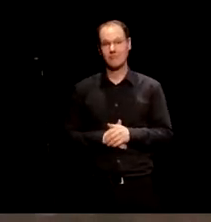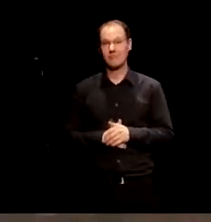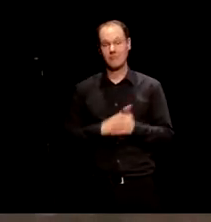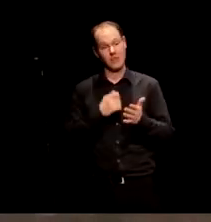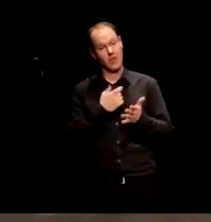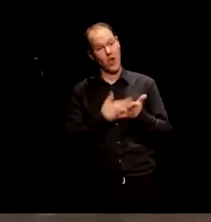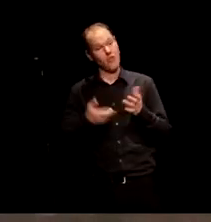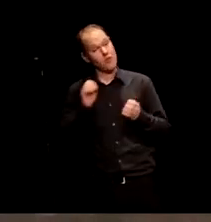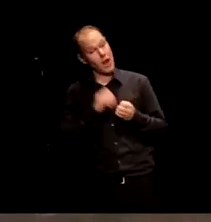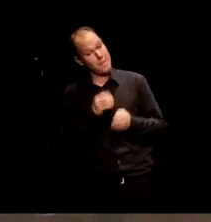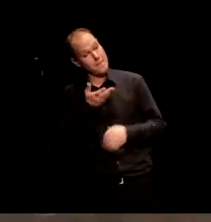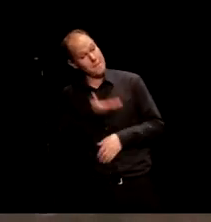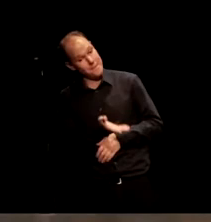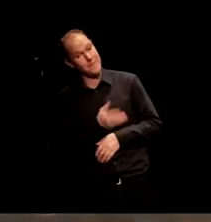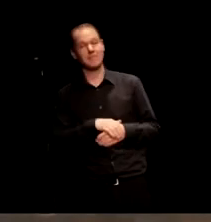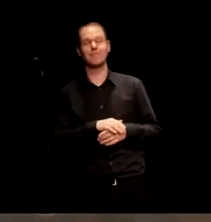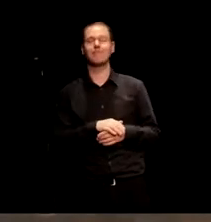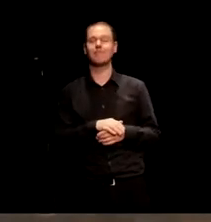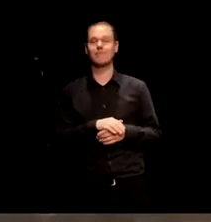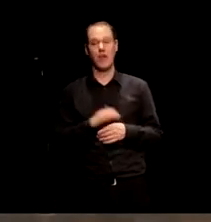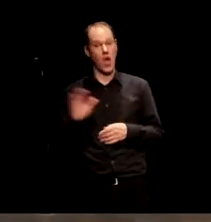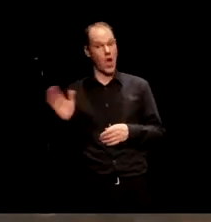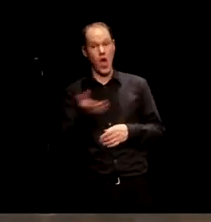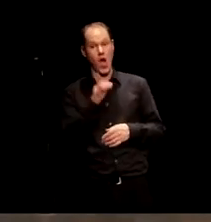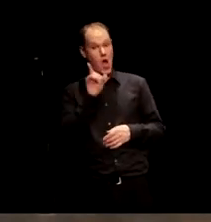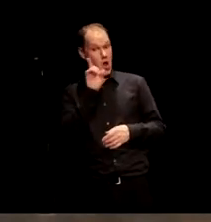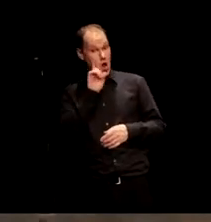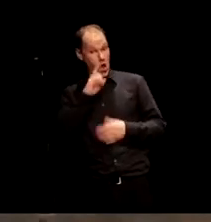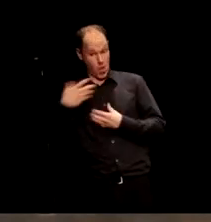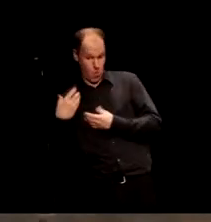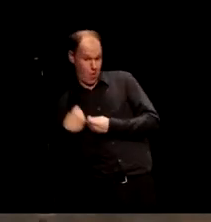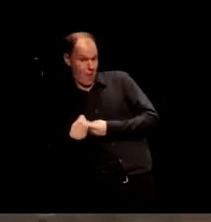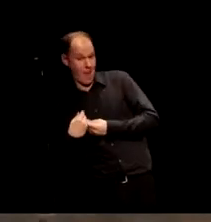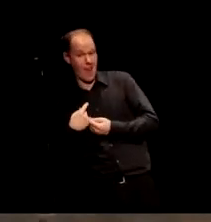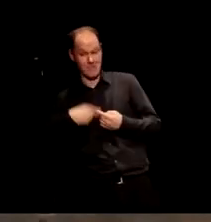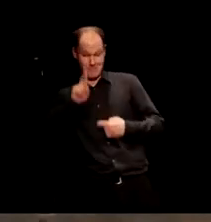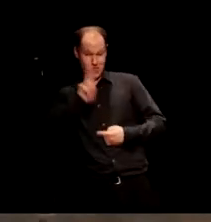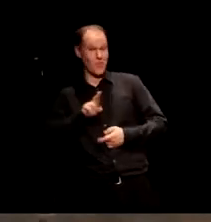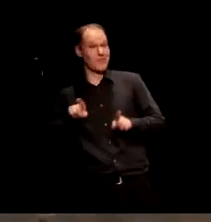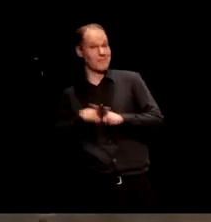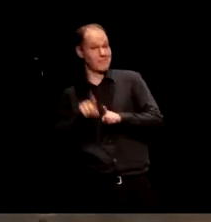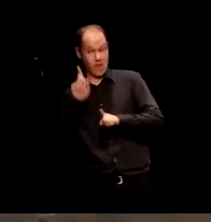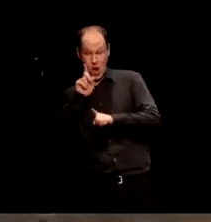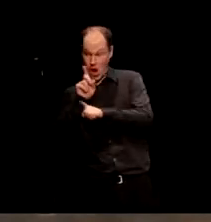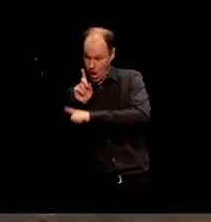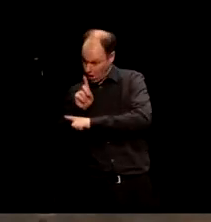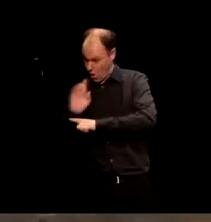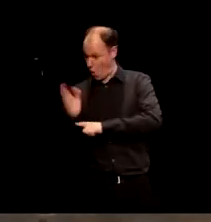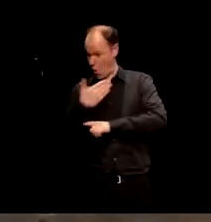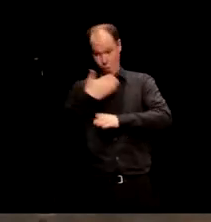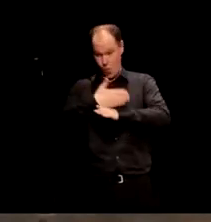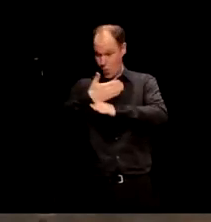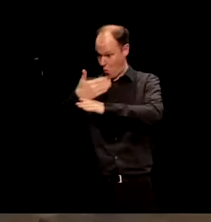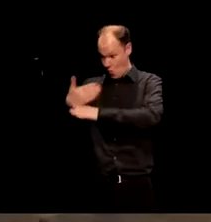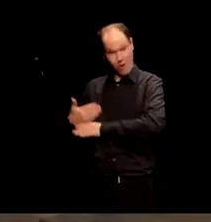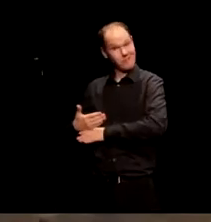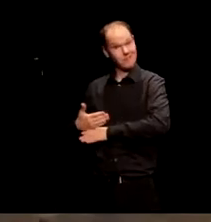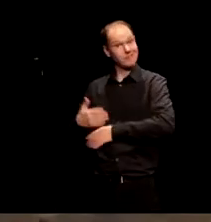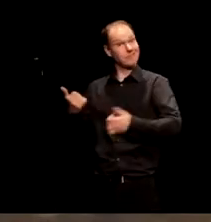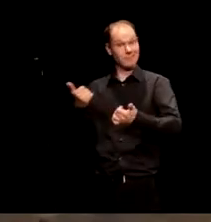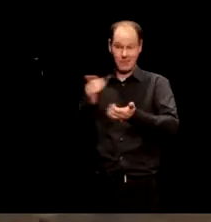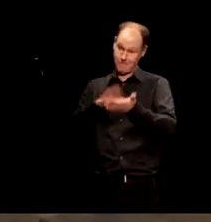Rob? Practically all the girls who went to school with me and left when I did, they're working now, though some of them have quite